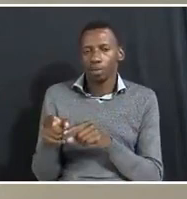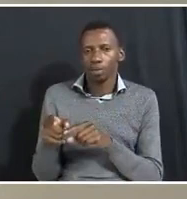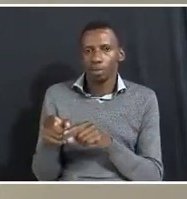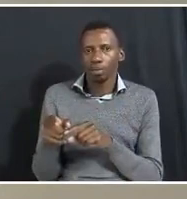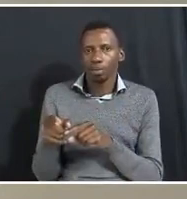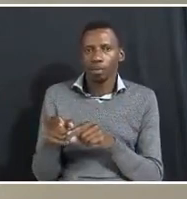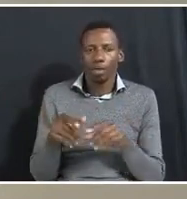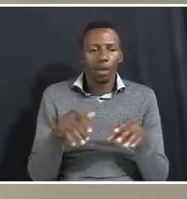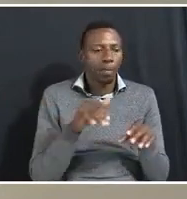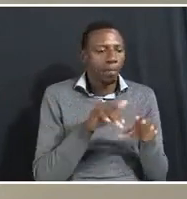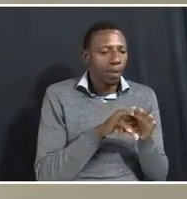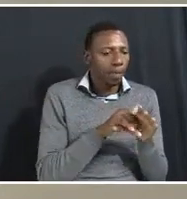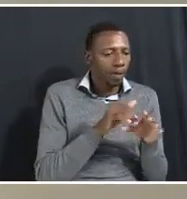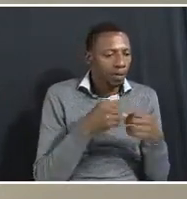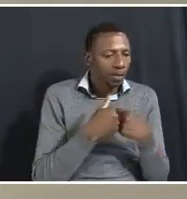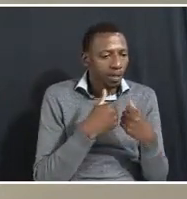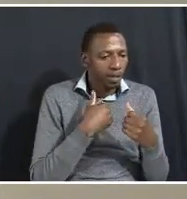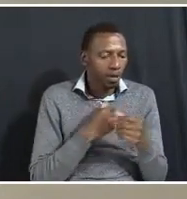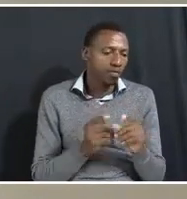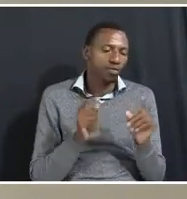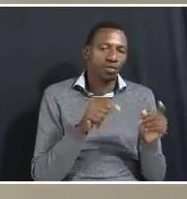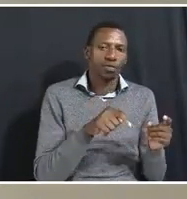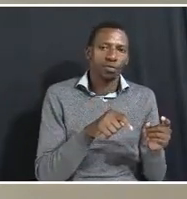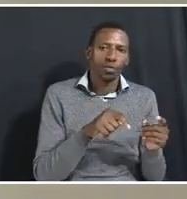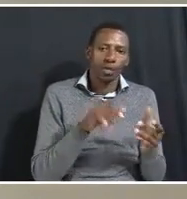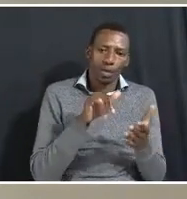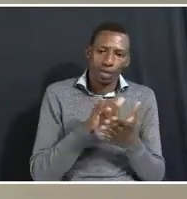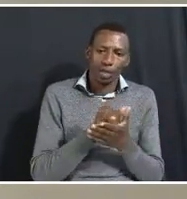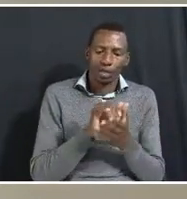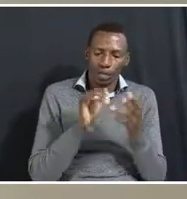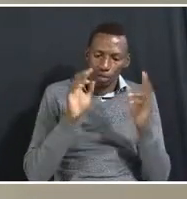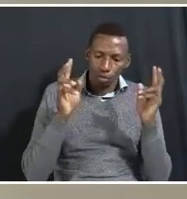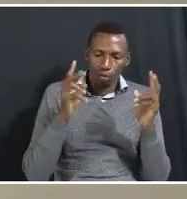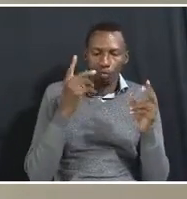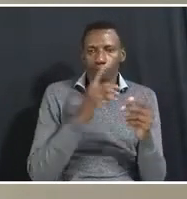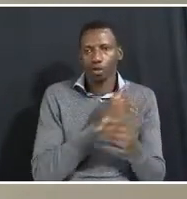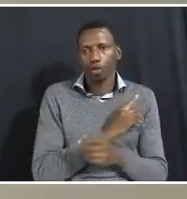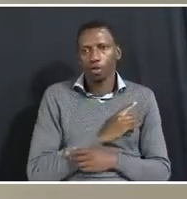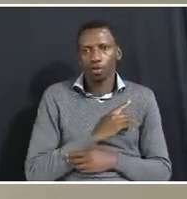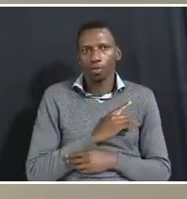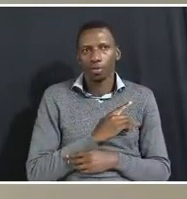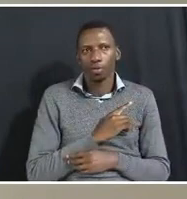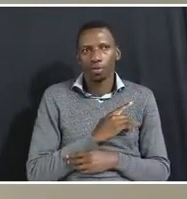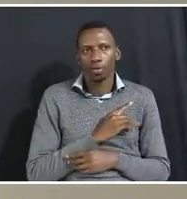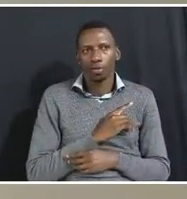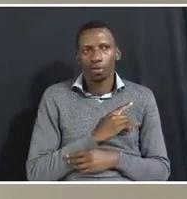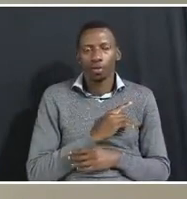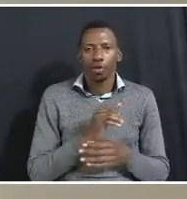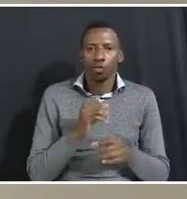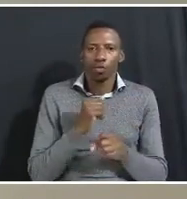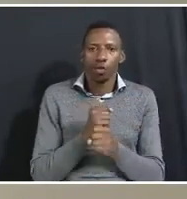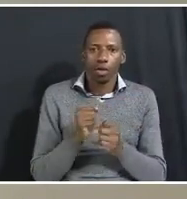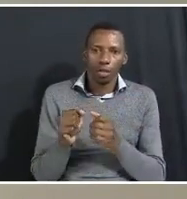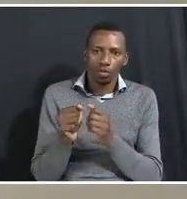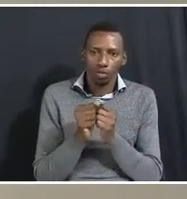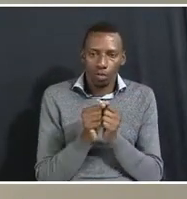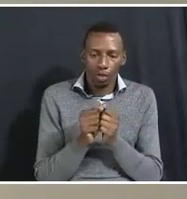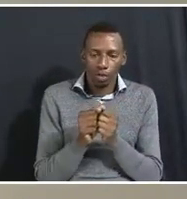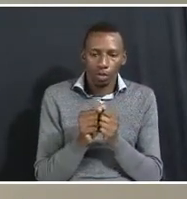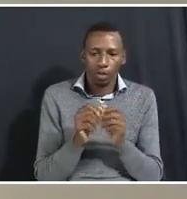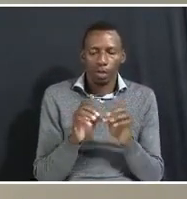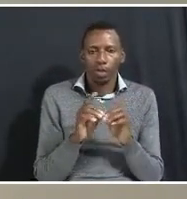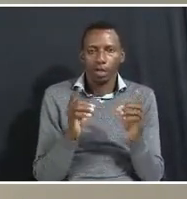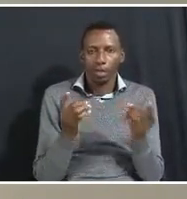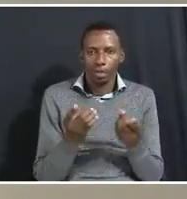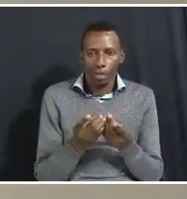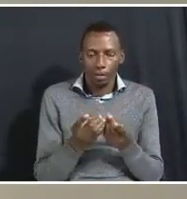members' challenges, and that is entirely what the deaconates has been doing in conjunction with the departments you can see